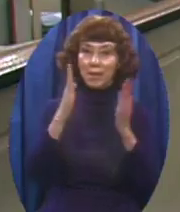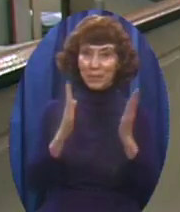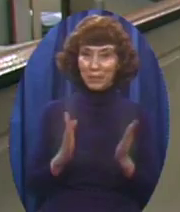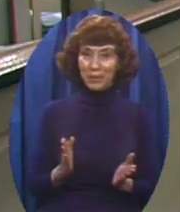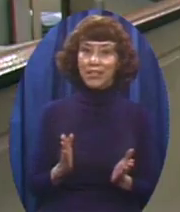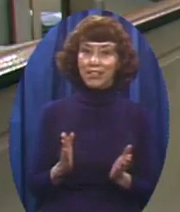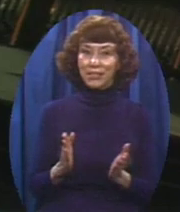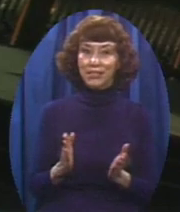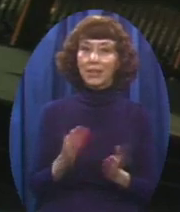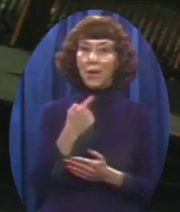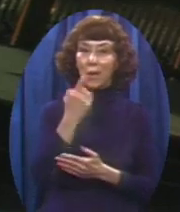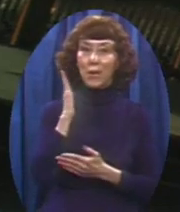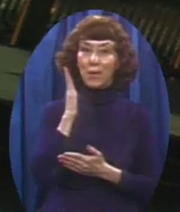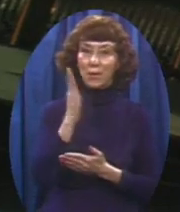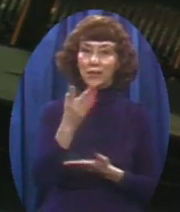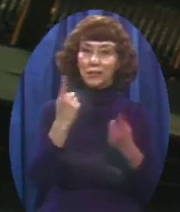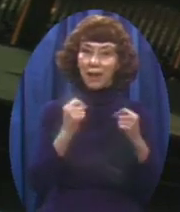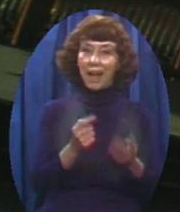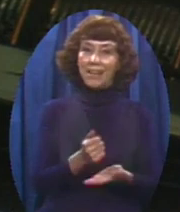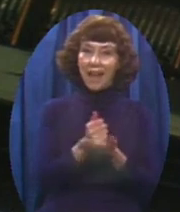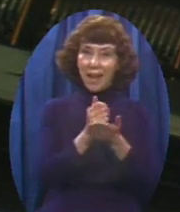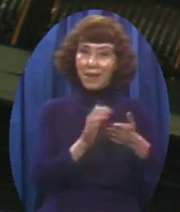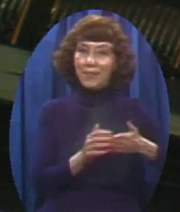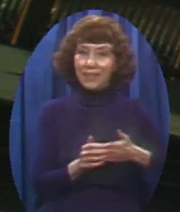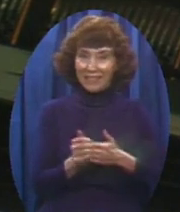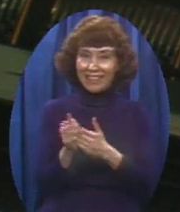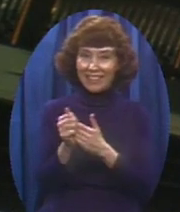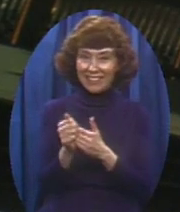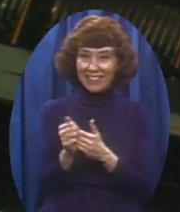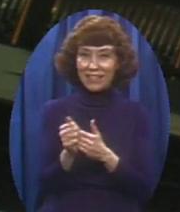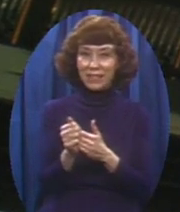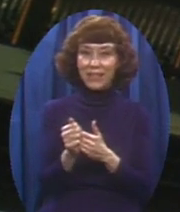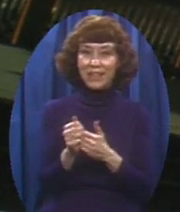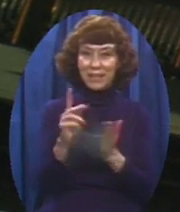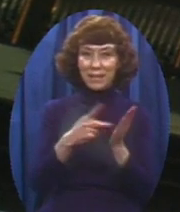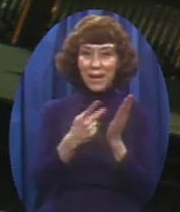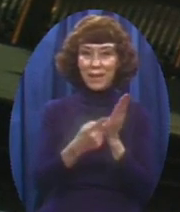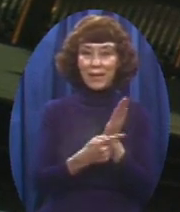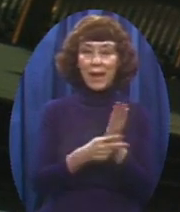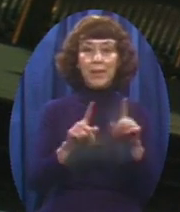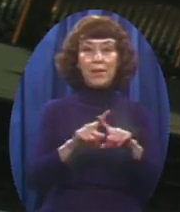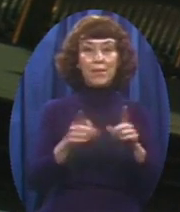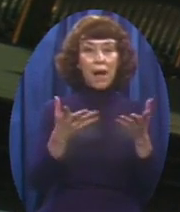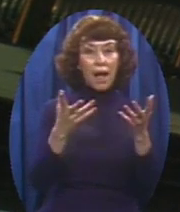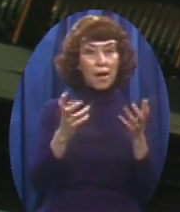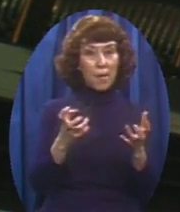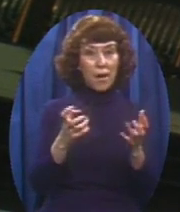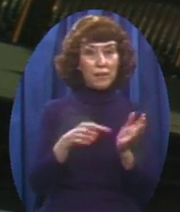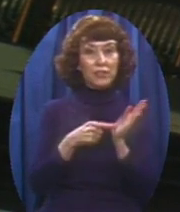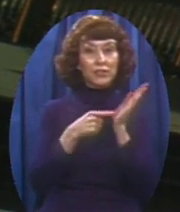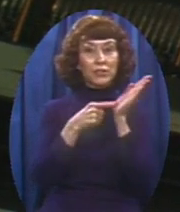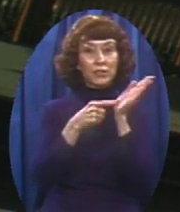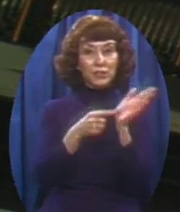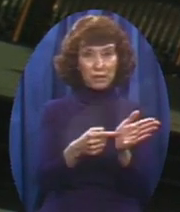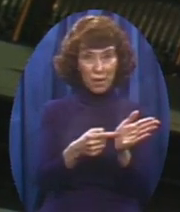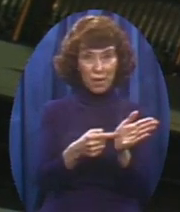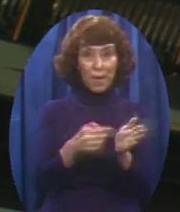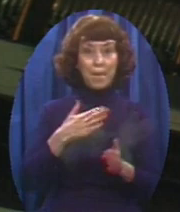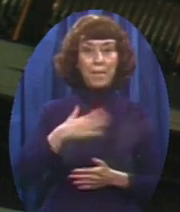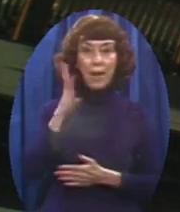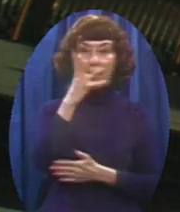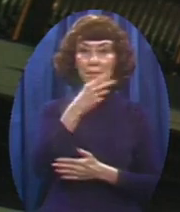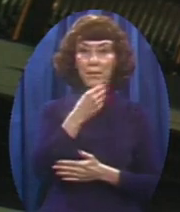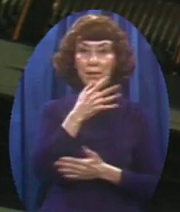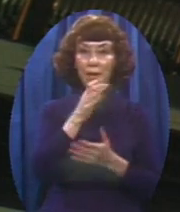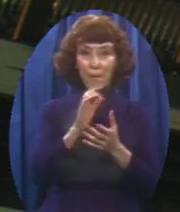that pretty girl who's been playing the piano of this church for 27 years, every Sunday morning, every Sunday night.